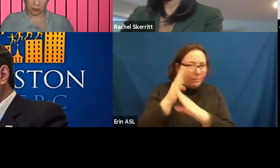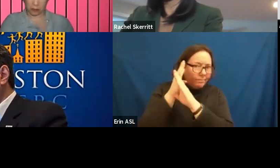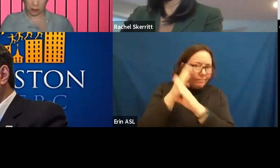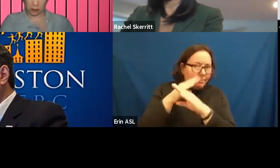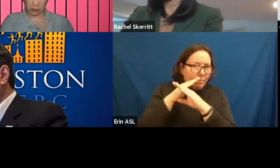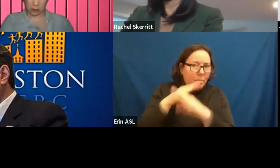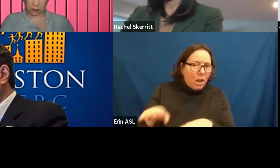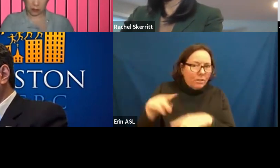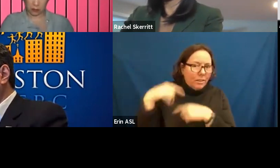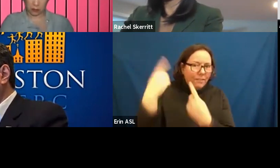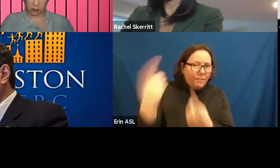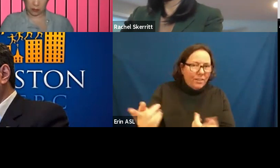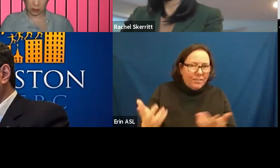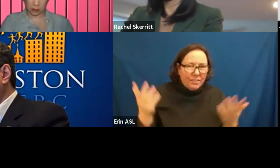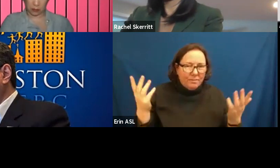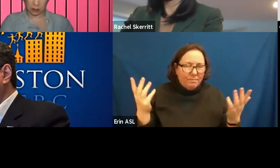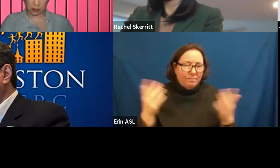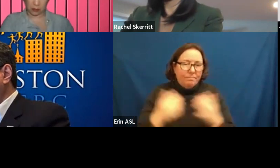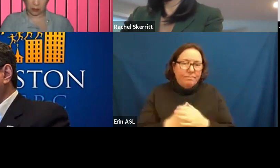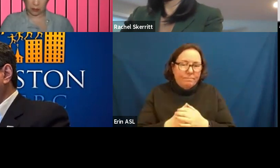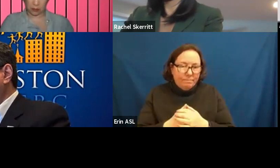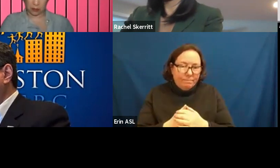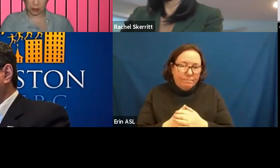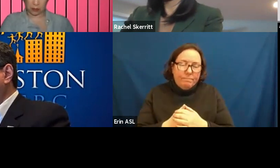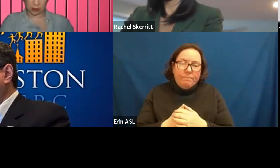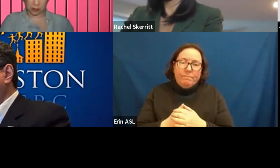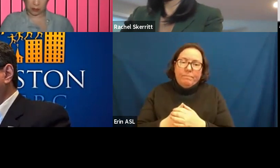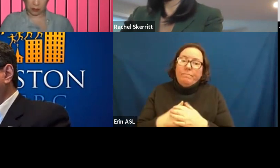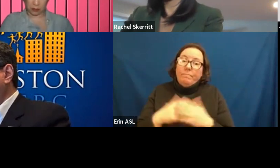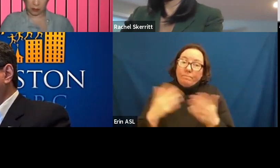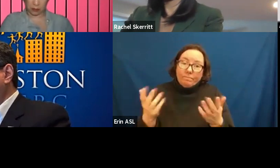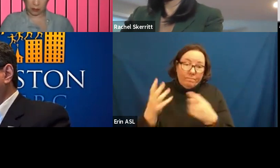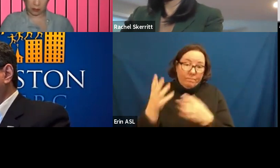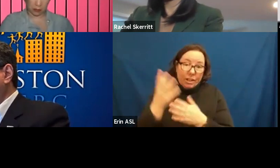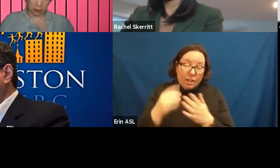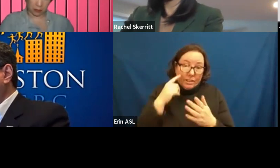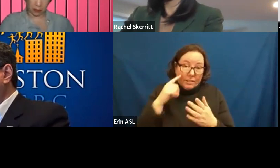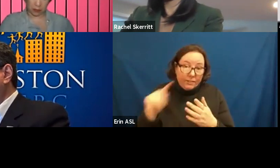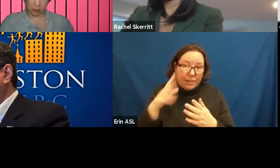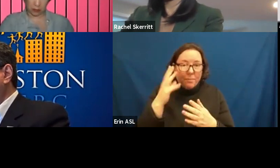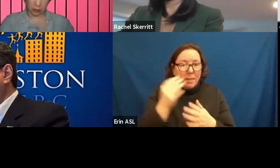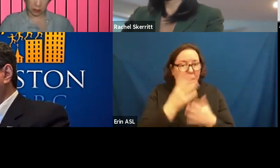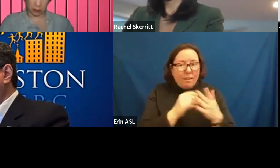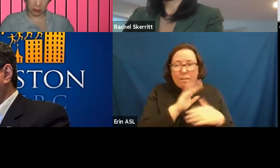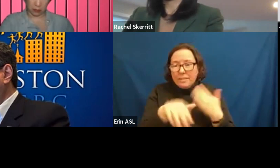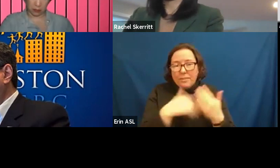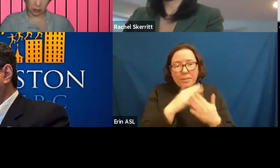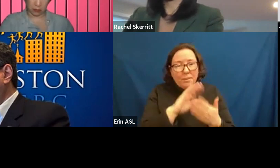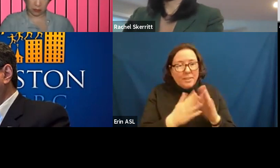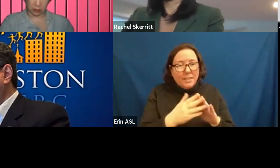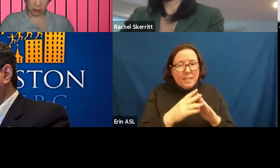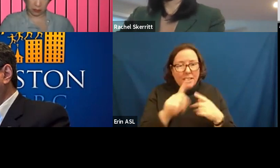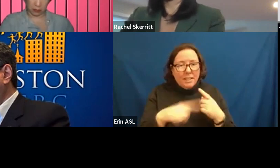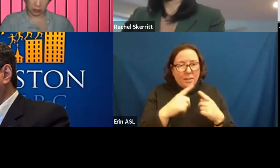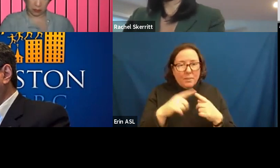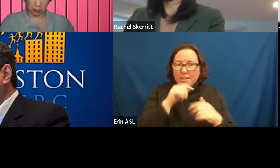in the system that secures many exam school spots. That's a loss not just for them, but for our entire city.